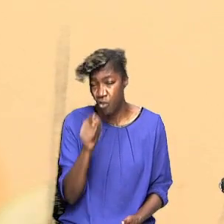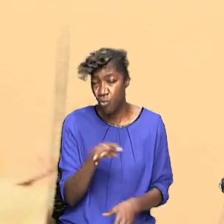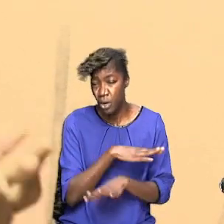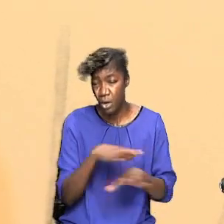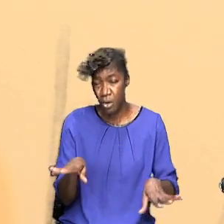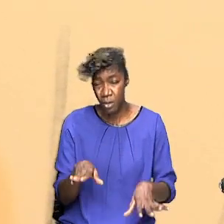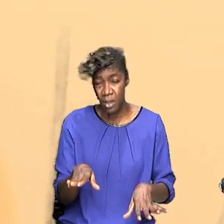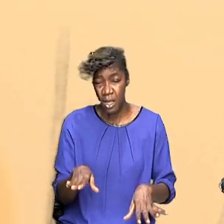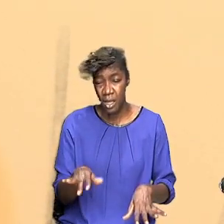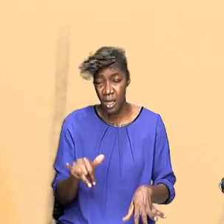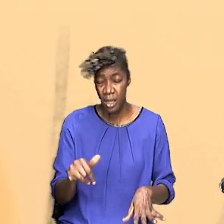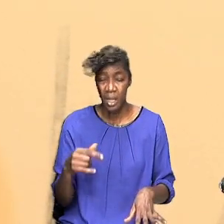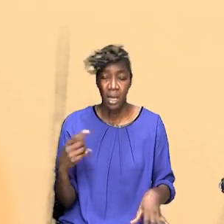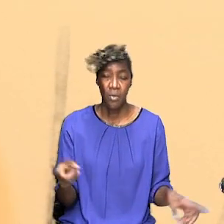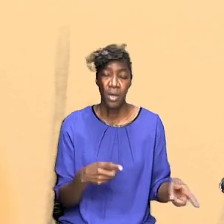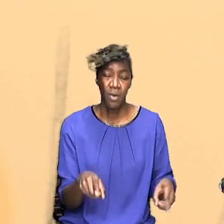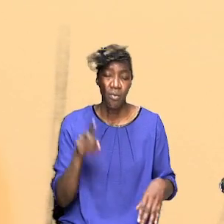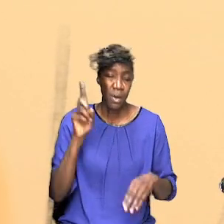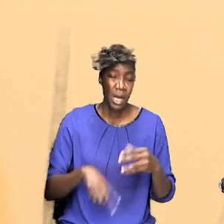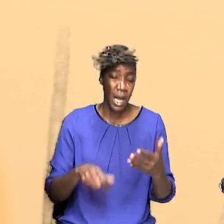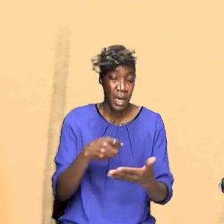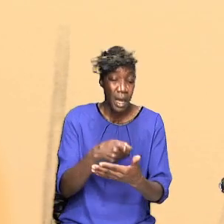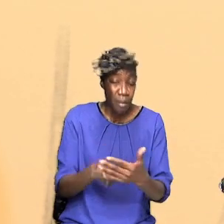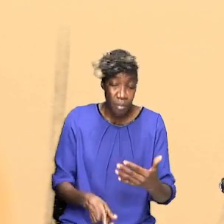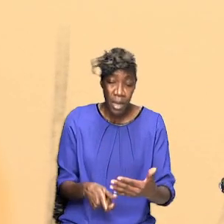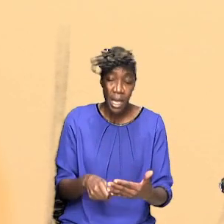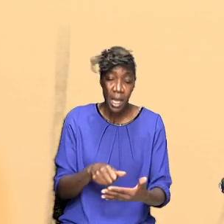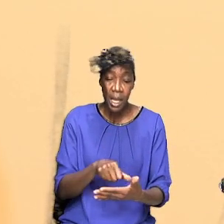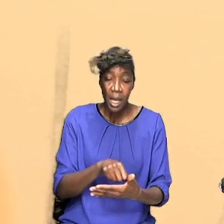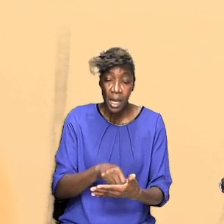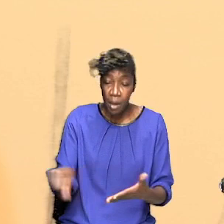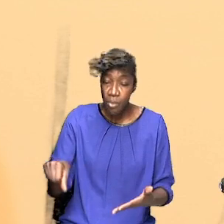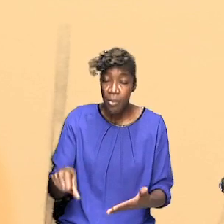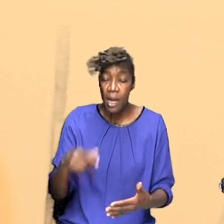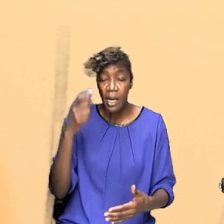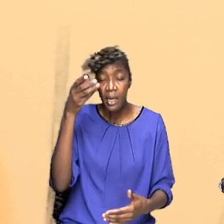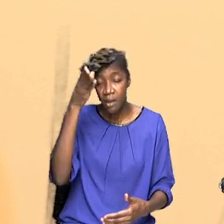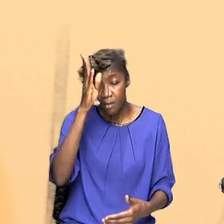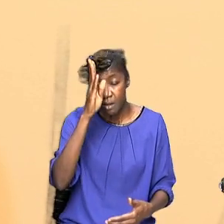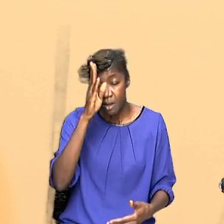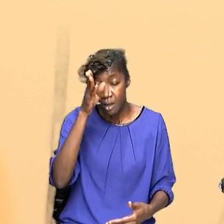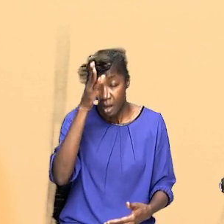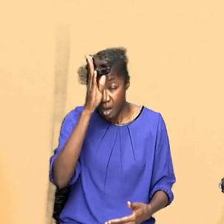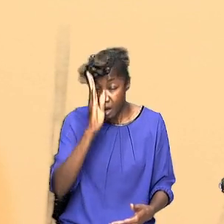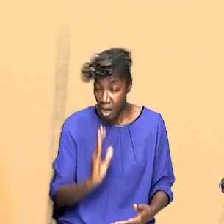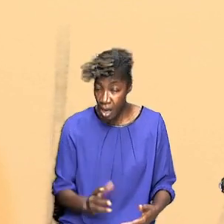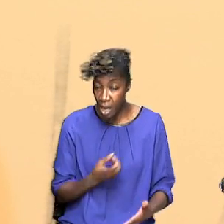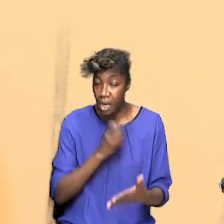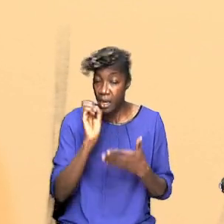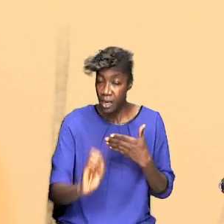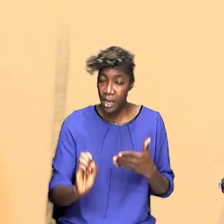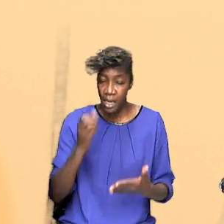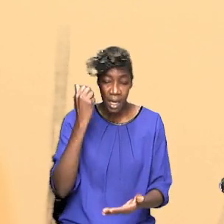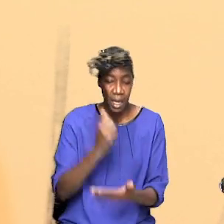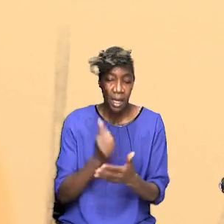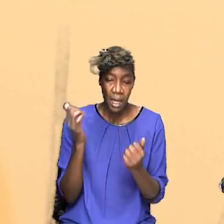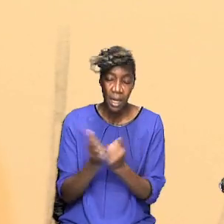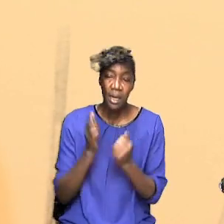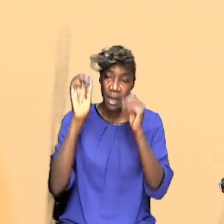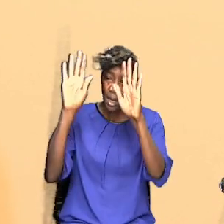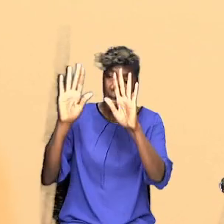nothing that we do really can pay the price of what he did on Calvary. We were bought with a